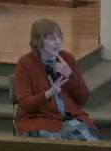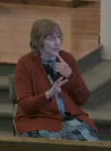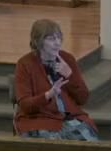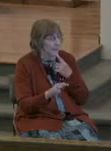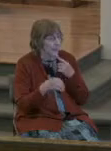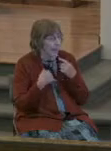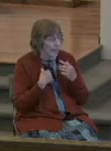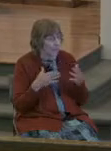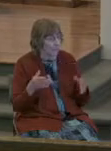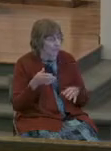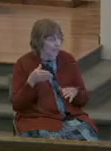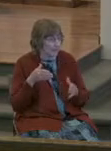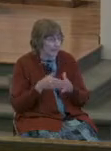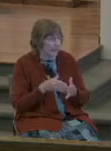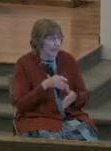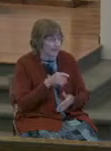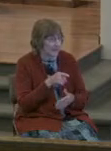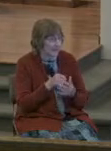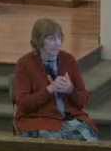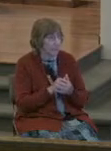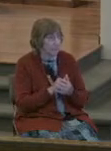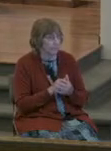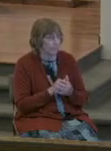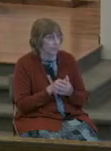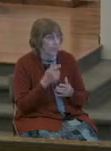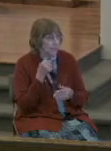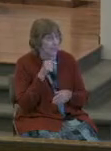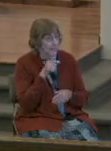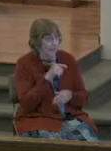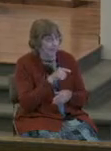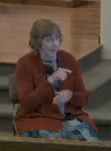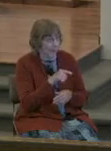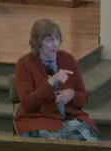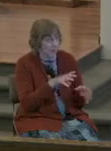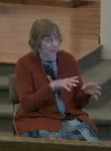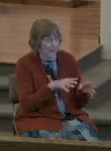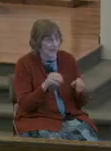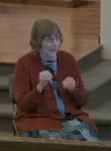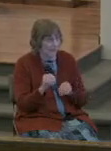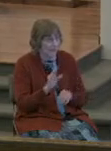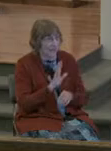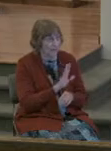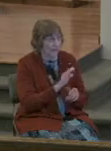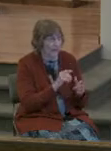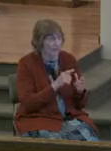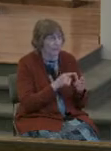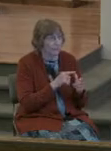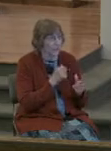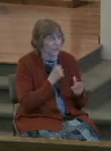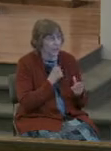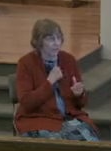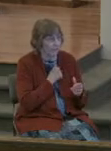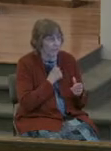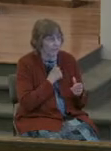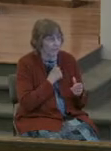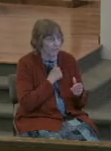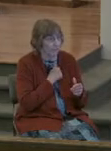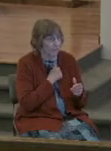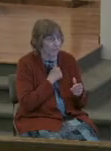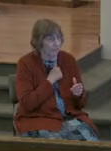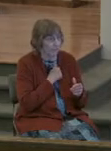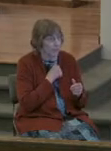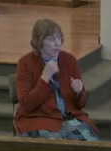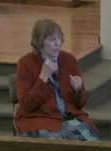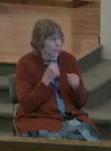have somewhat against thee, because thou hast left thy first love." He says,